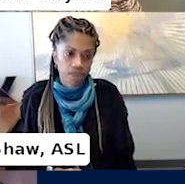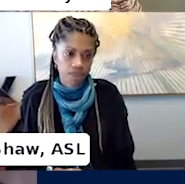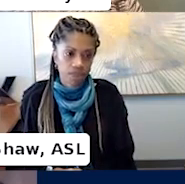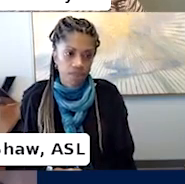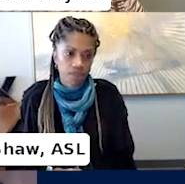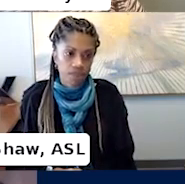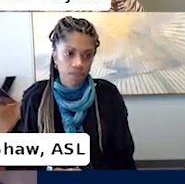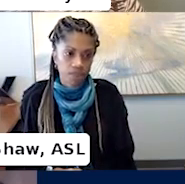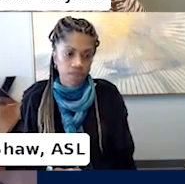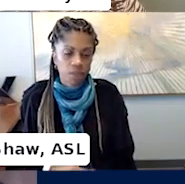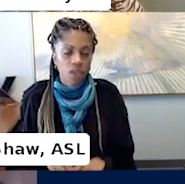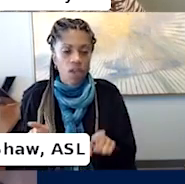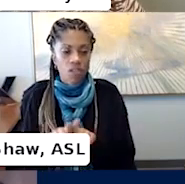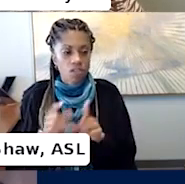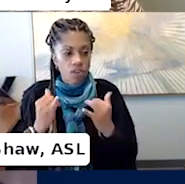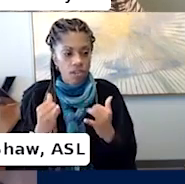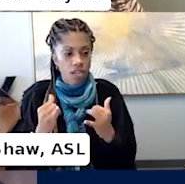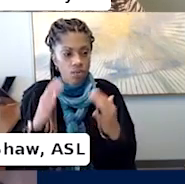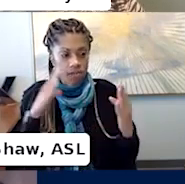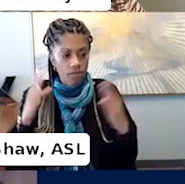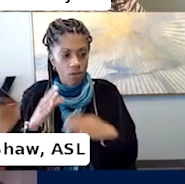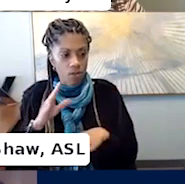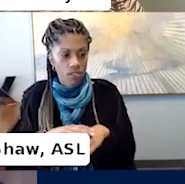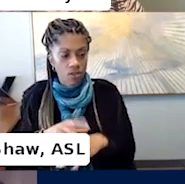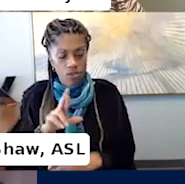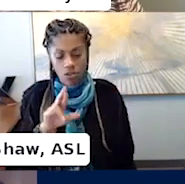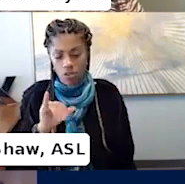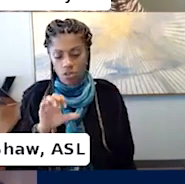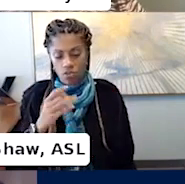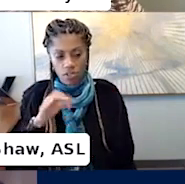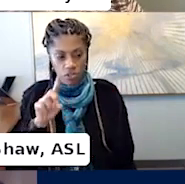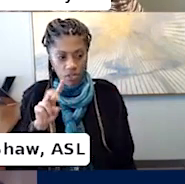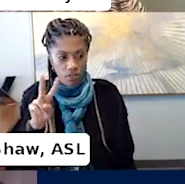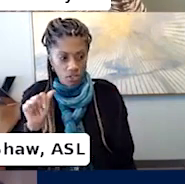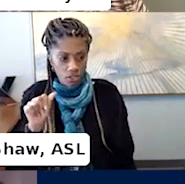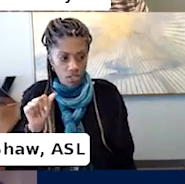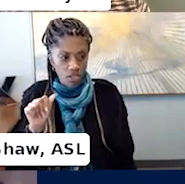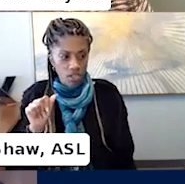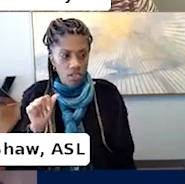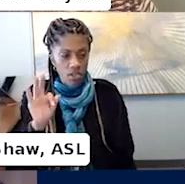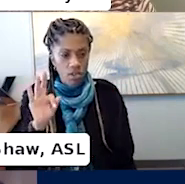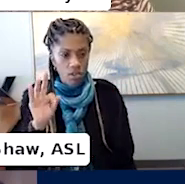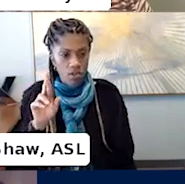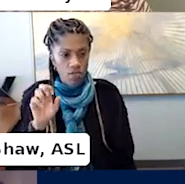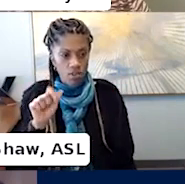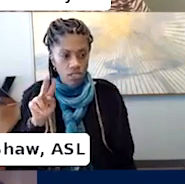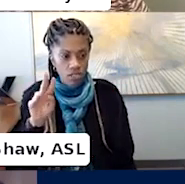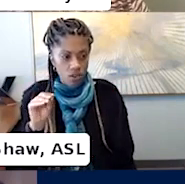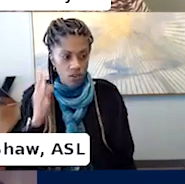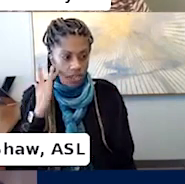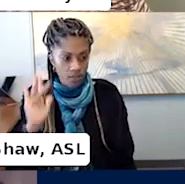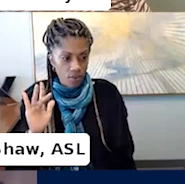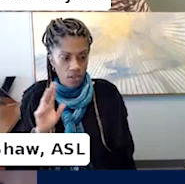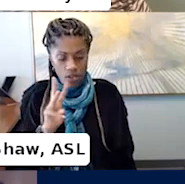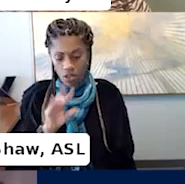in Richmond, Virginia, Fresno, California, Wichita, Kansas, and Columbus, Georgia. But next year, we're really going to